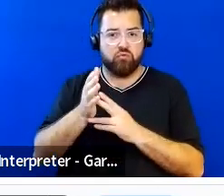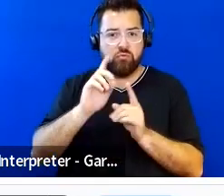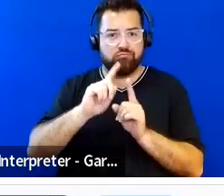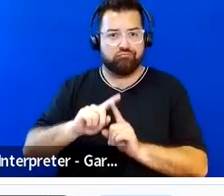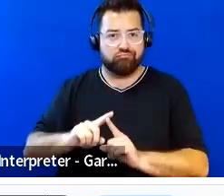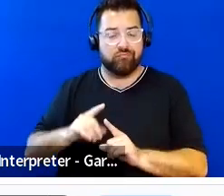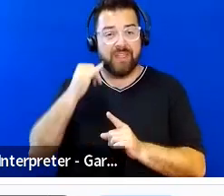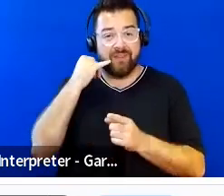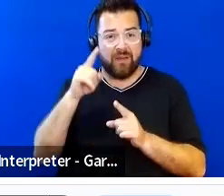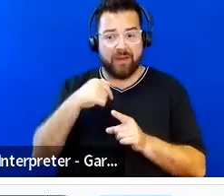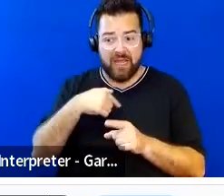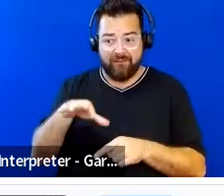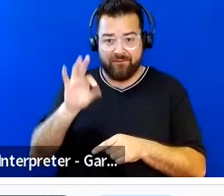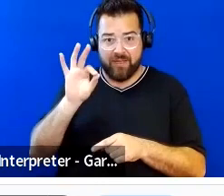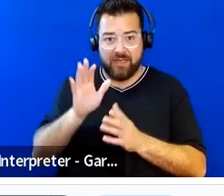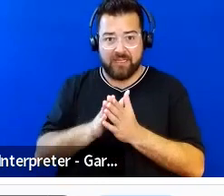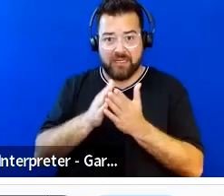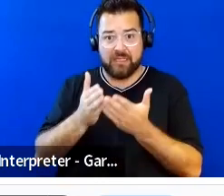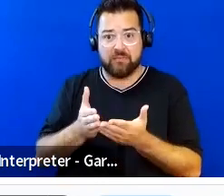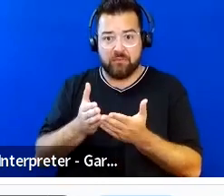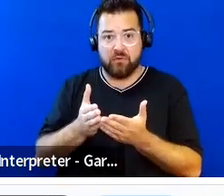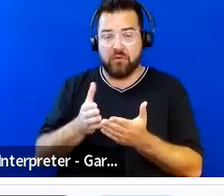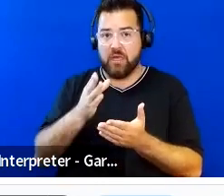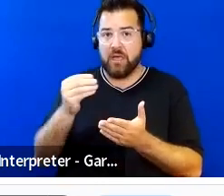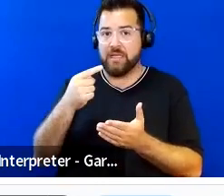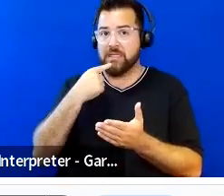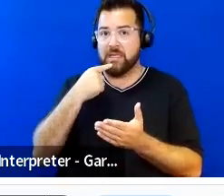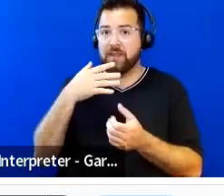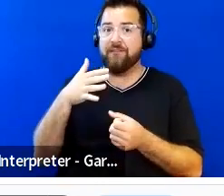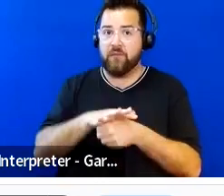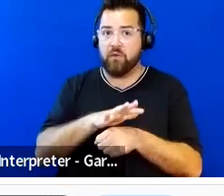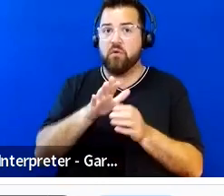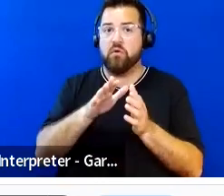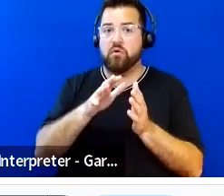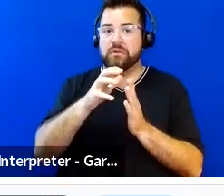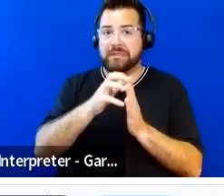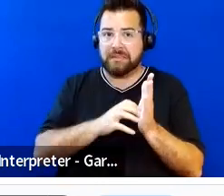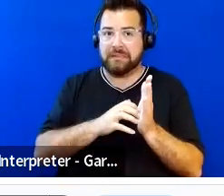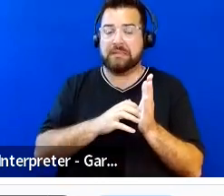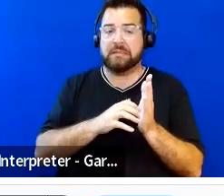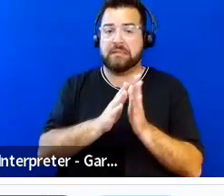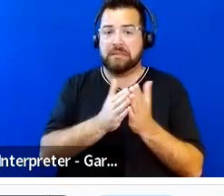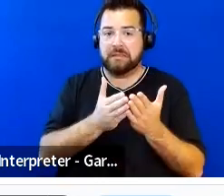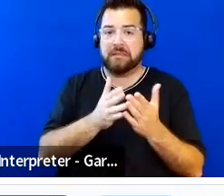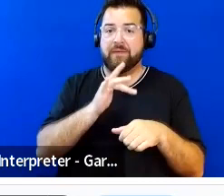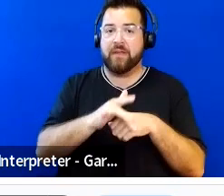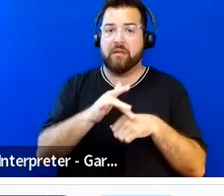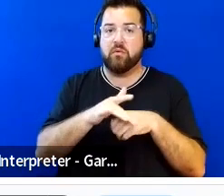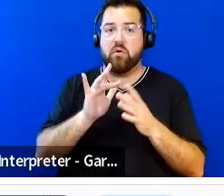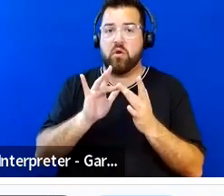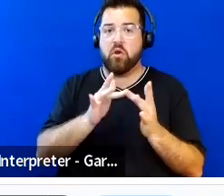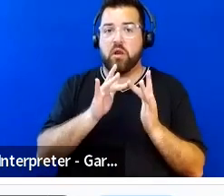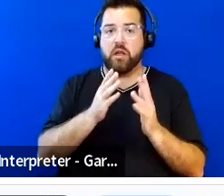I find a textbook and it says the full text is available online through the